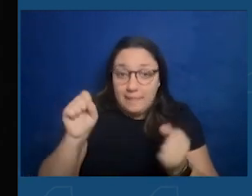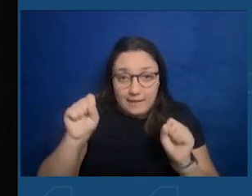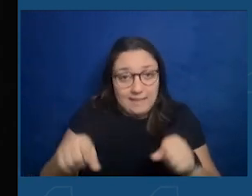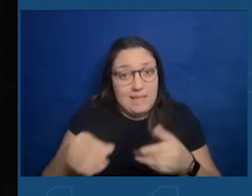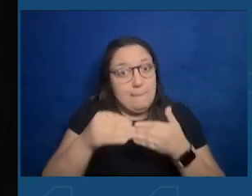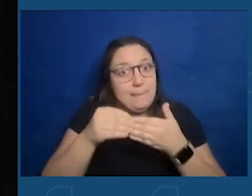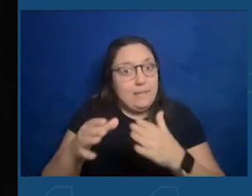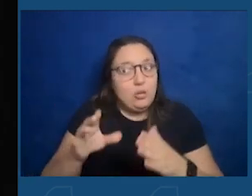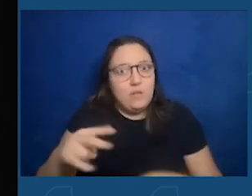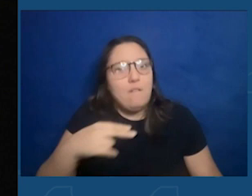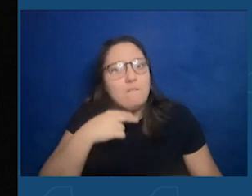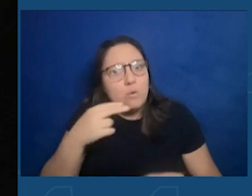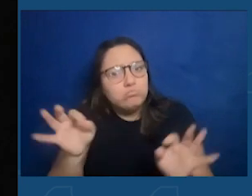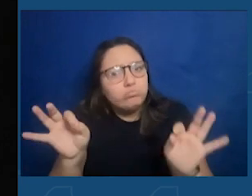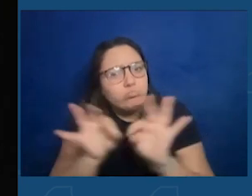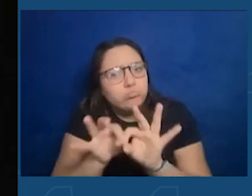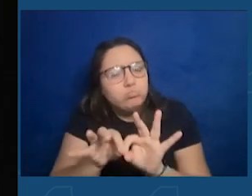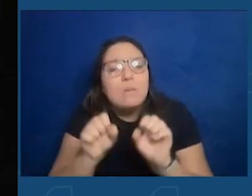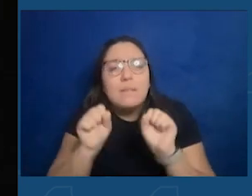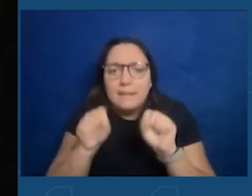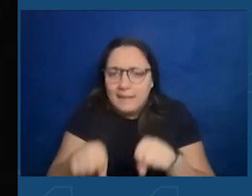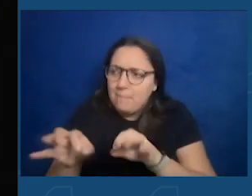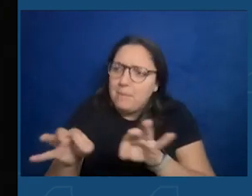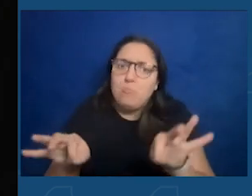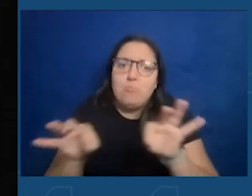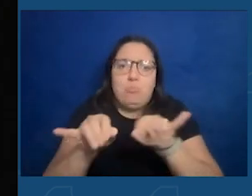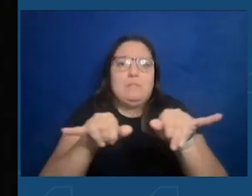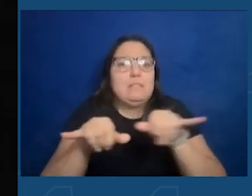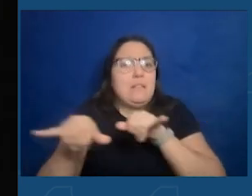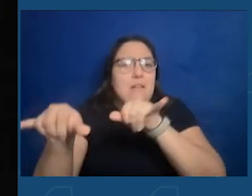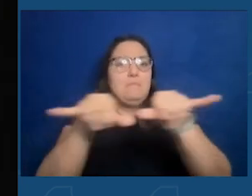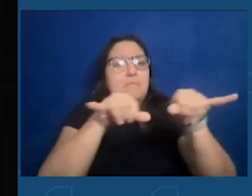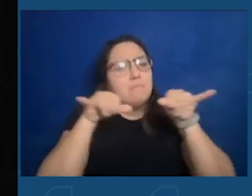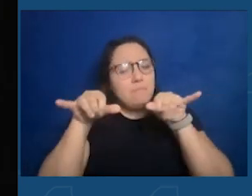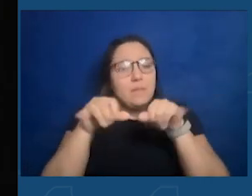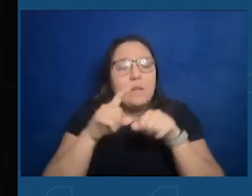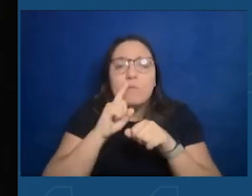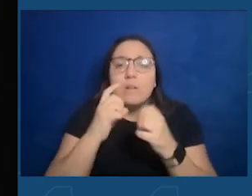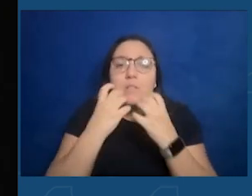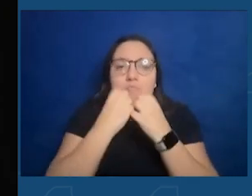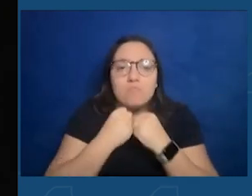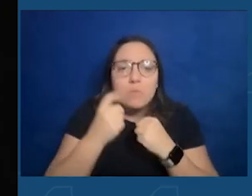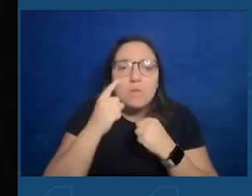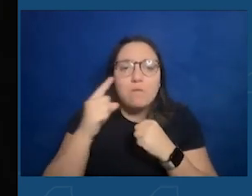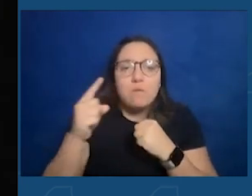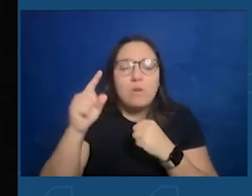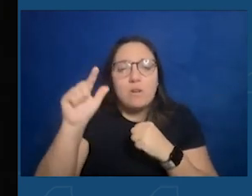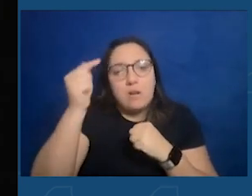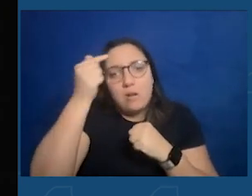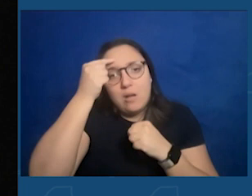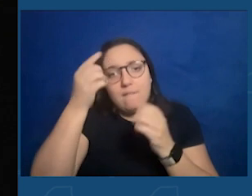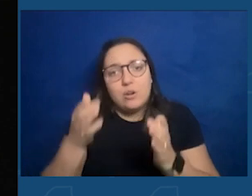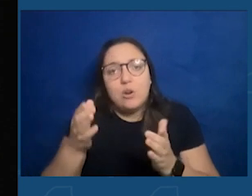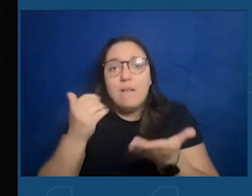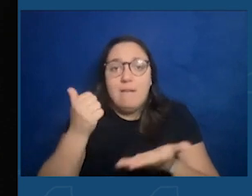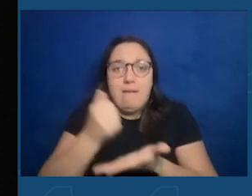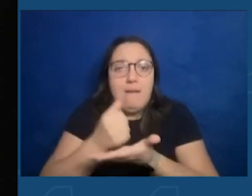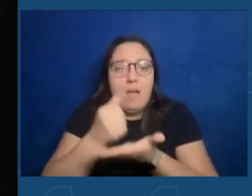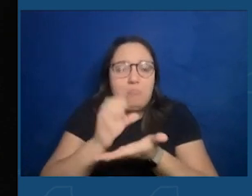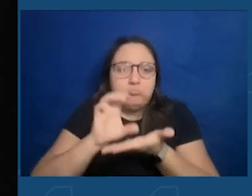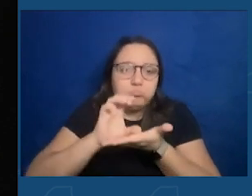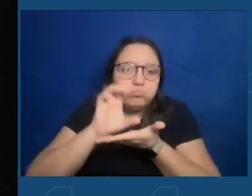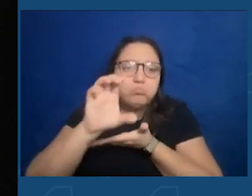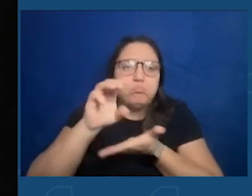they are just as important as everyone else. We are grateful for the governor having helped allocate millions of